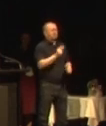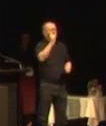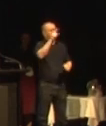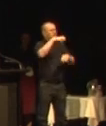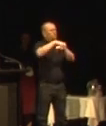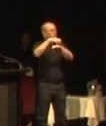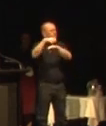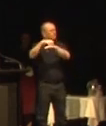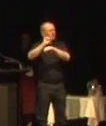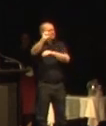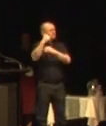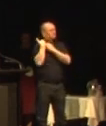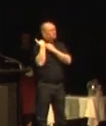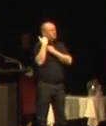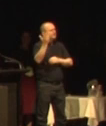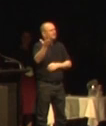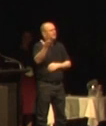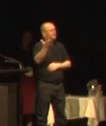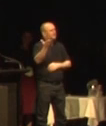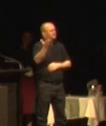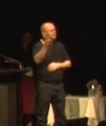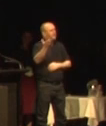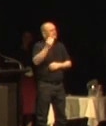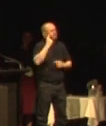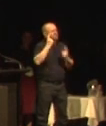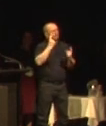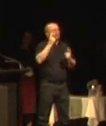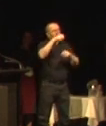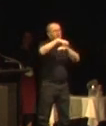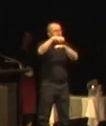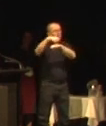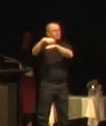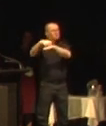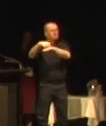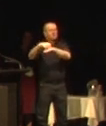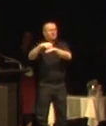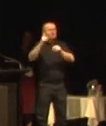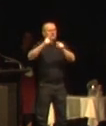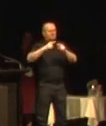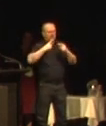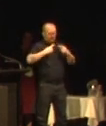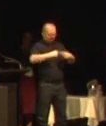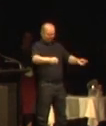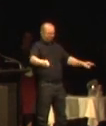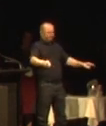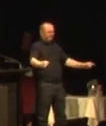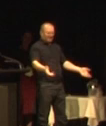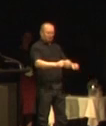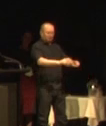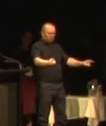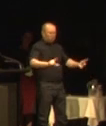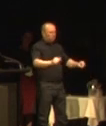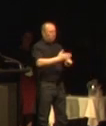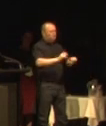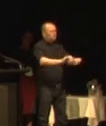institutions and just focusing on encouraging people to do more, kind of instead of the institutions. Yeah. Are you going to channel some